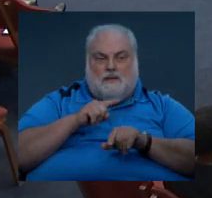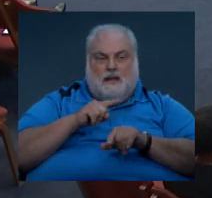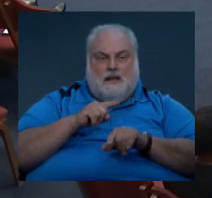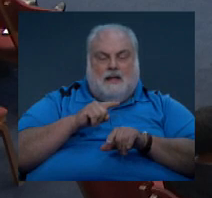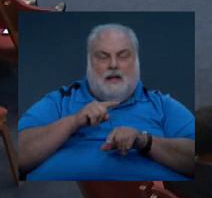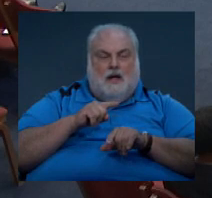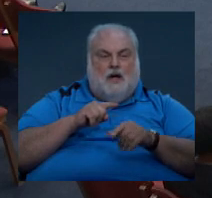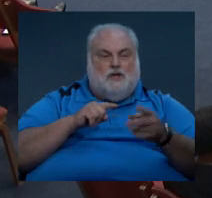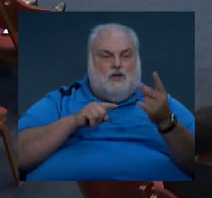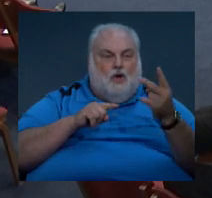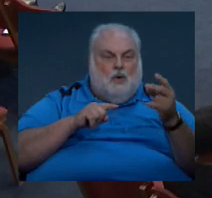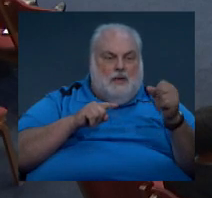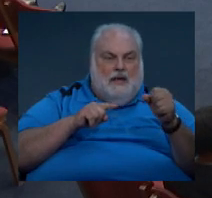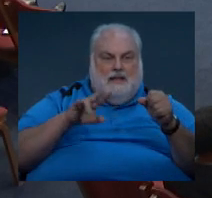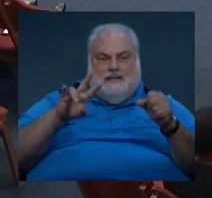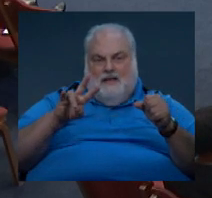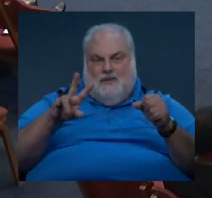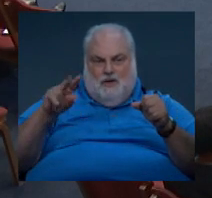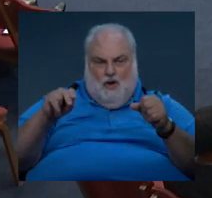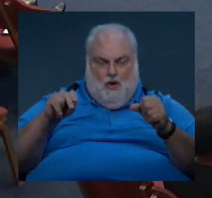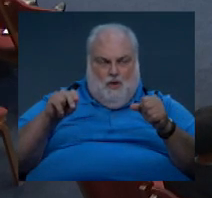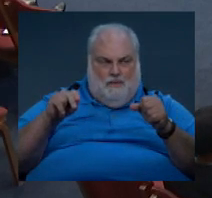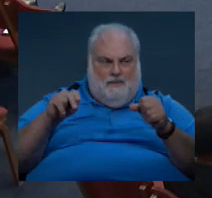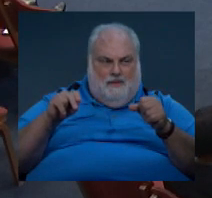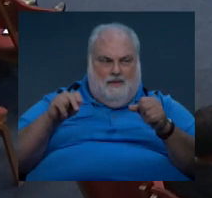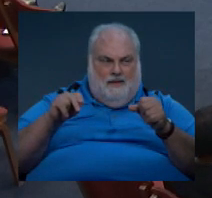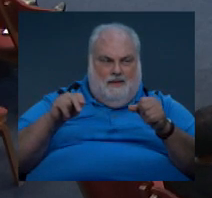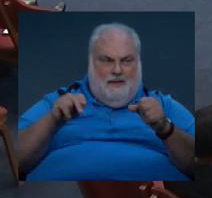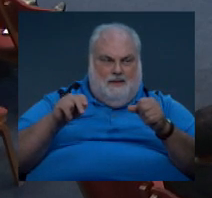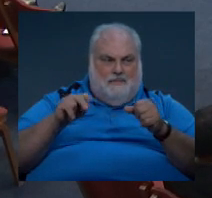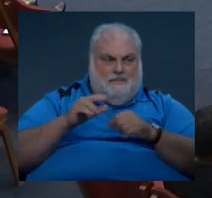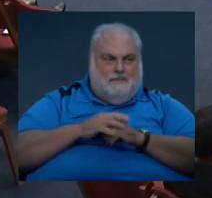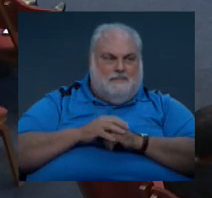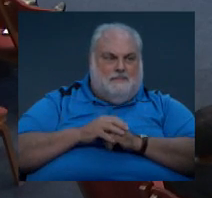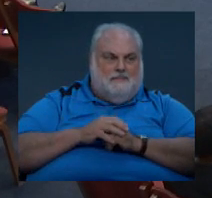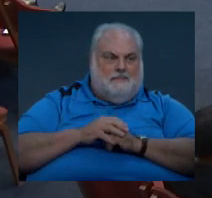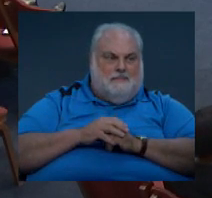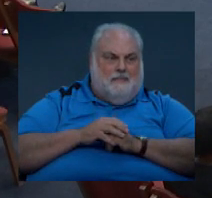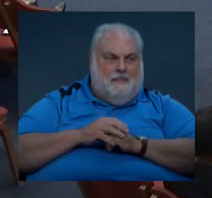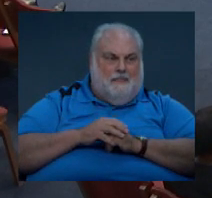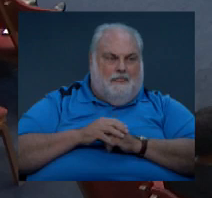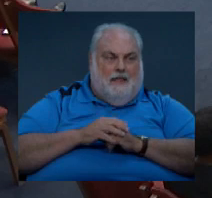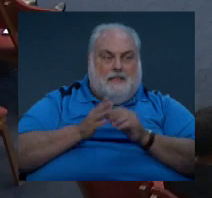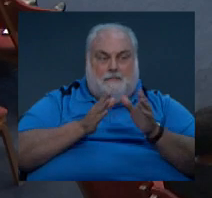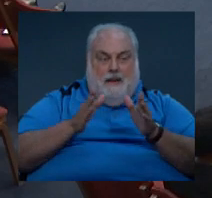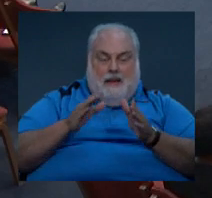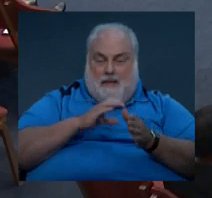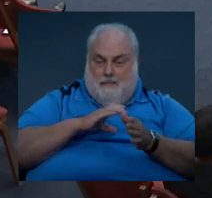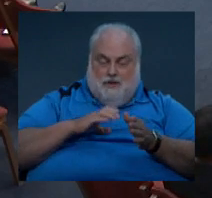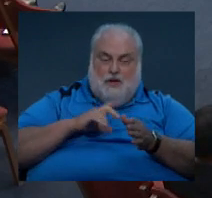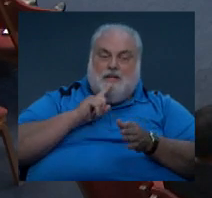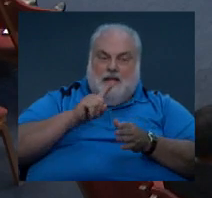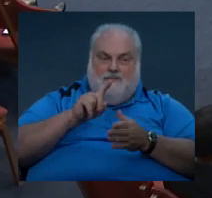7 nays, and 2 absent. Thank you. So it did fail. It did fail at the planning commission.